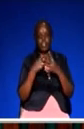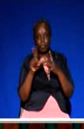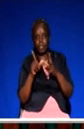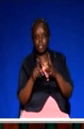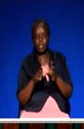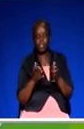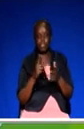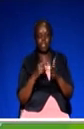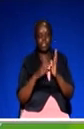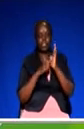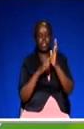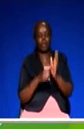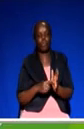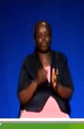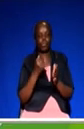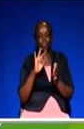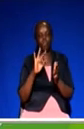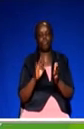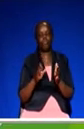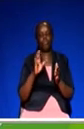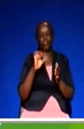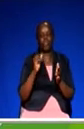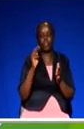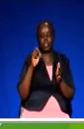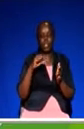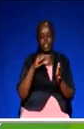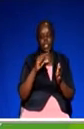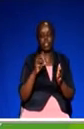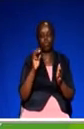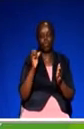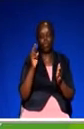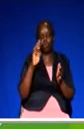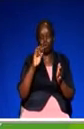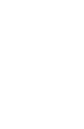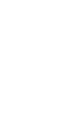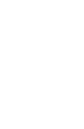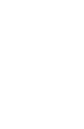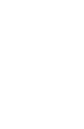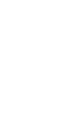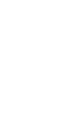those are the ringworms. Ringworms are parasitic fungi.